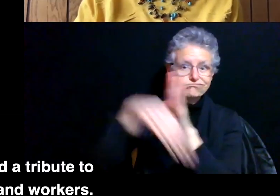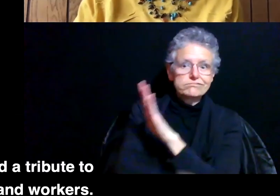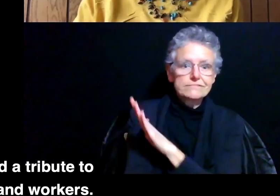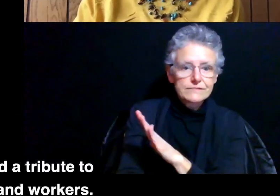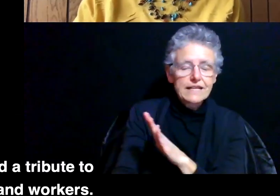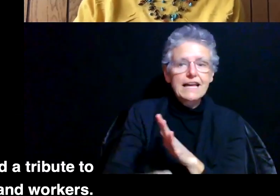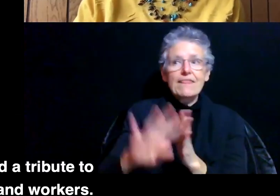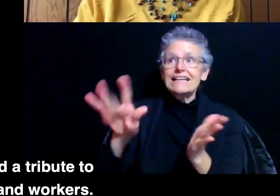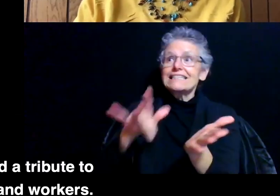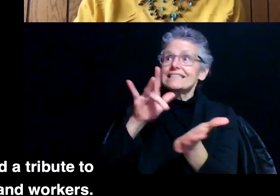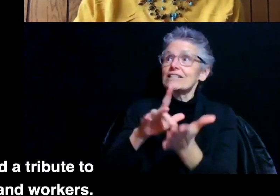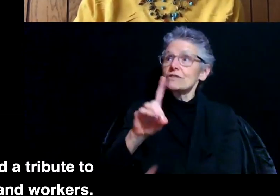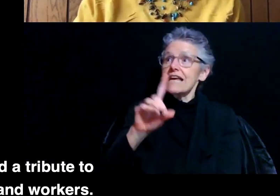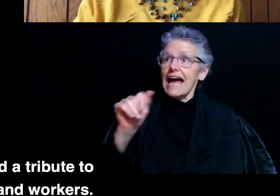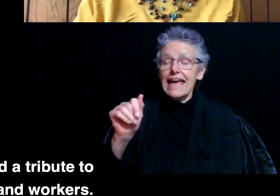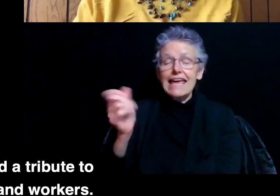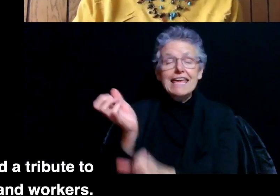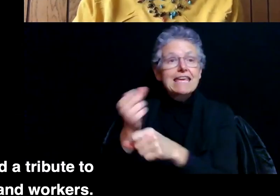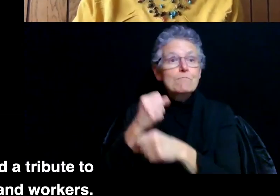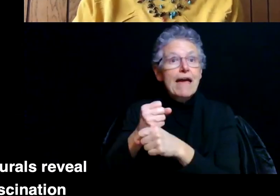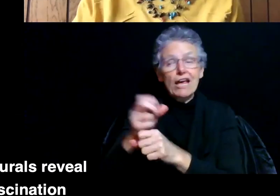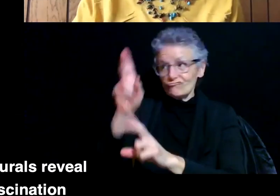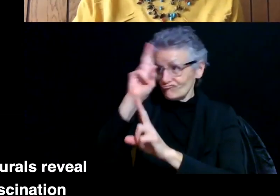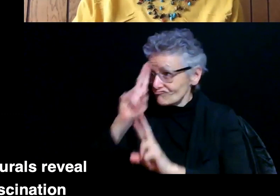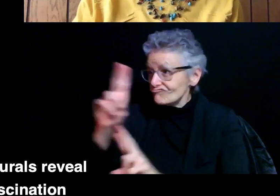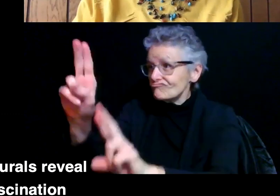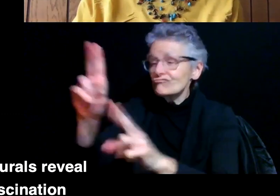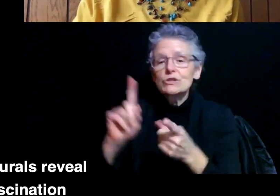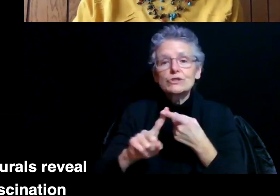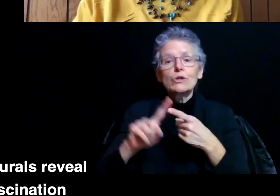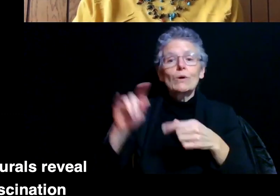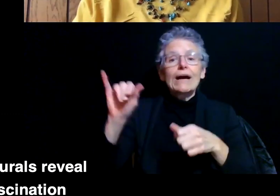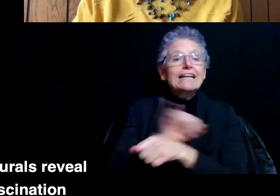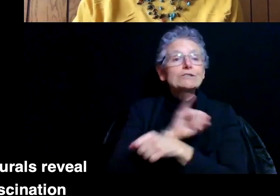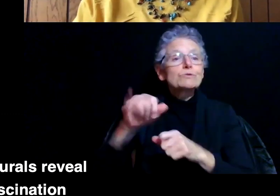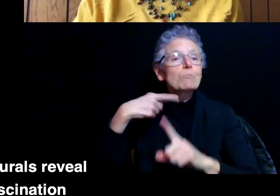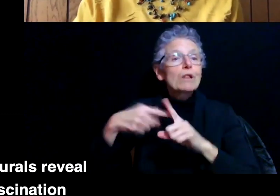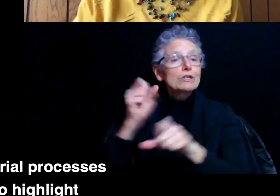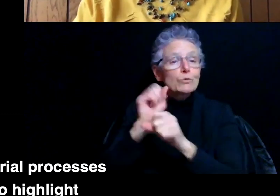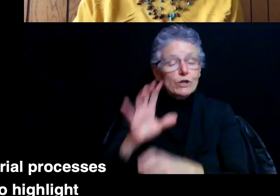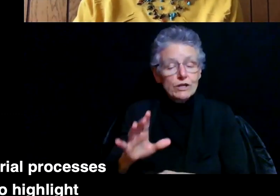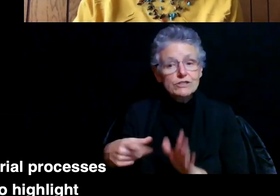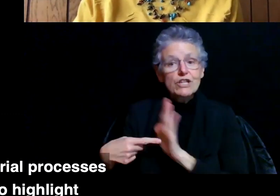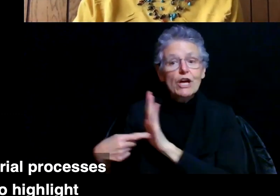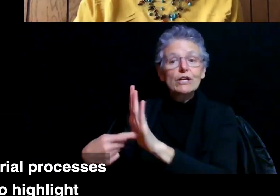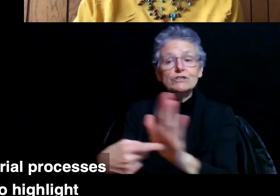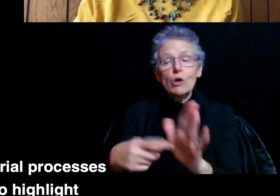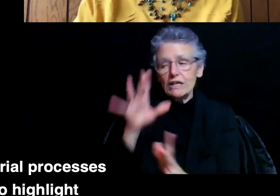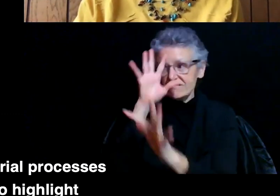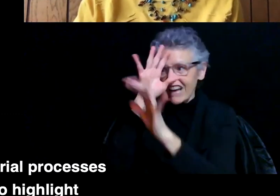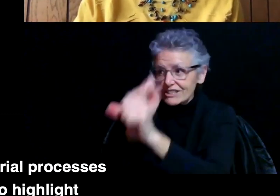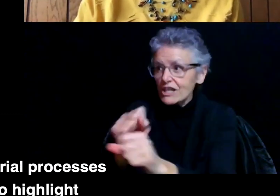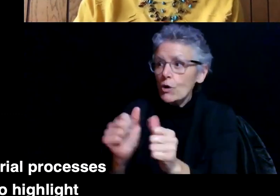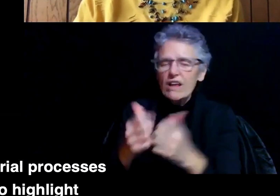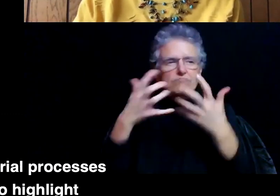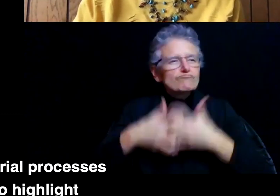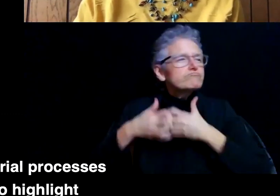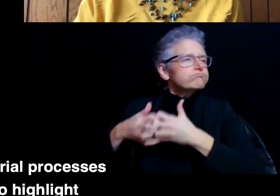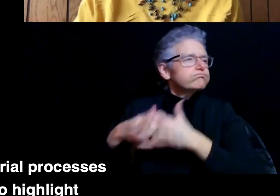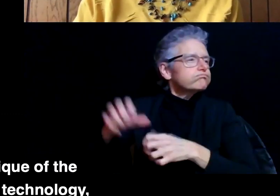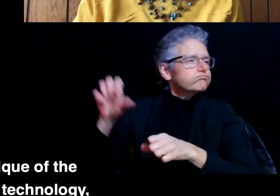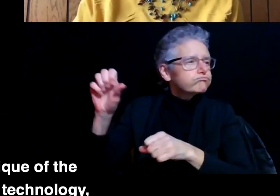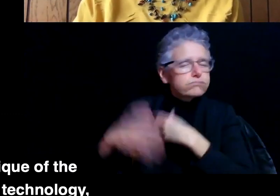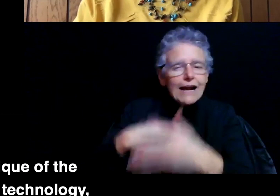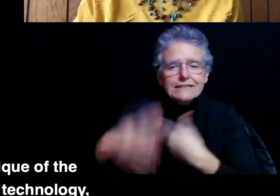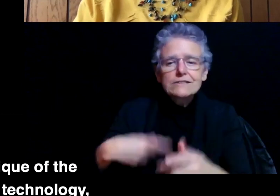tribute to industry and workers. These murals reveal his fascination with industrial processes and also